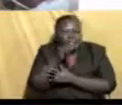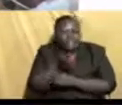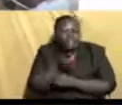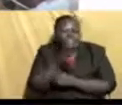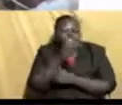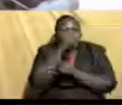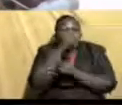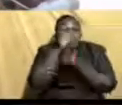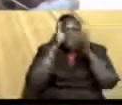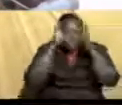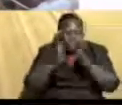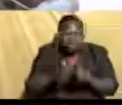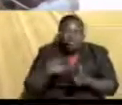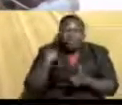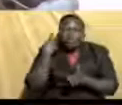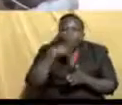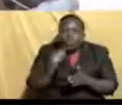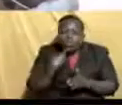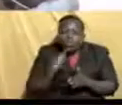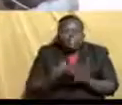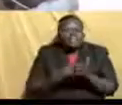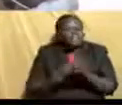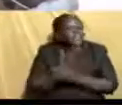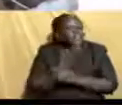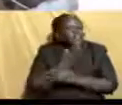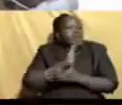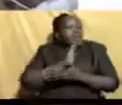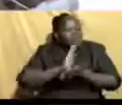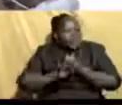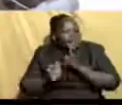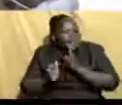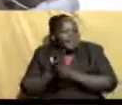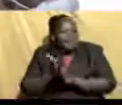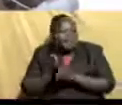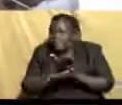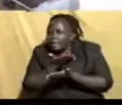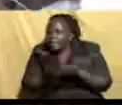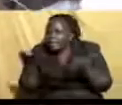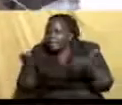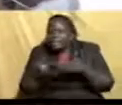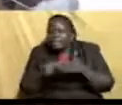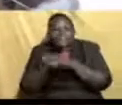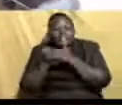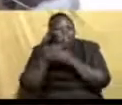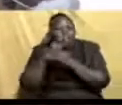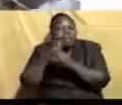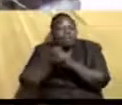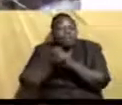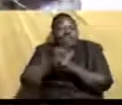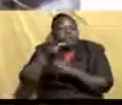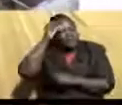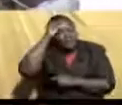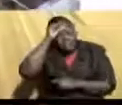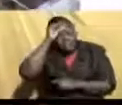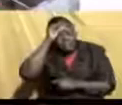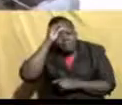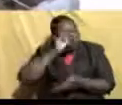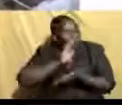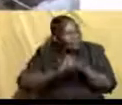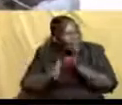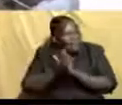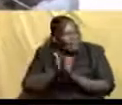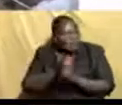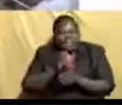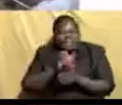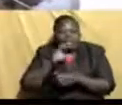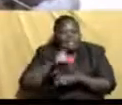two persons who initiated it, without any assistance from the state, and without getting any assistance